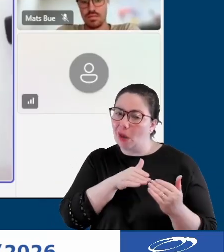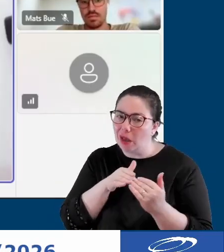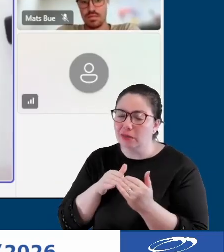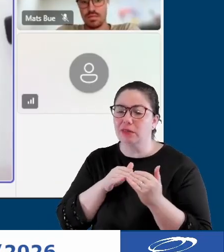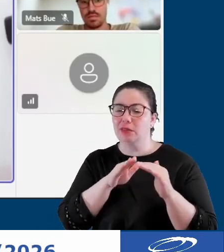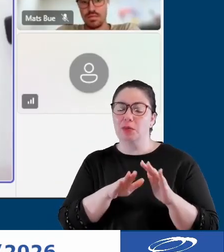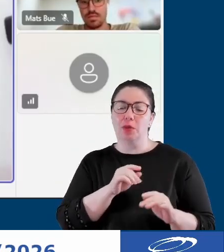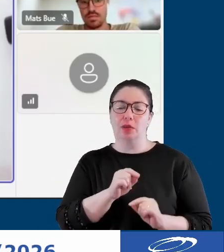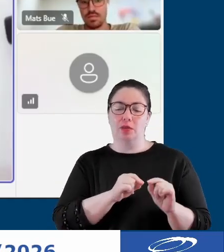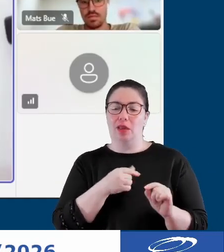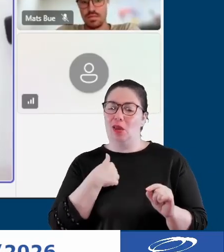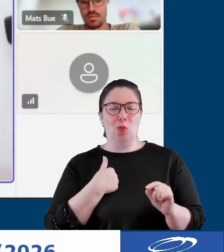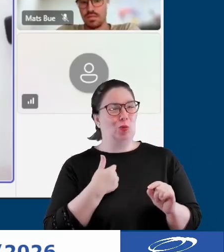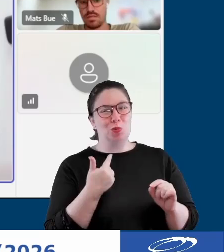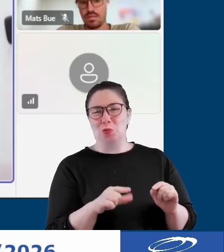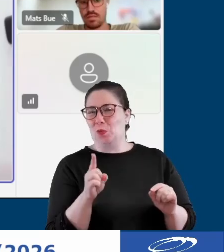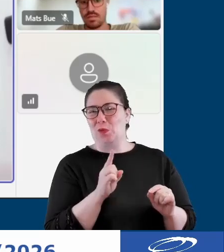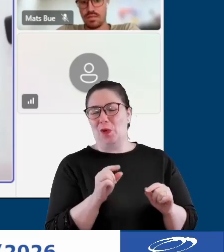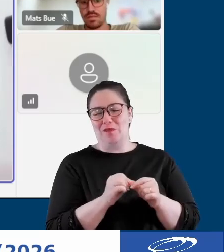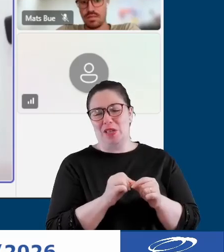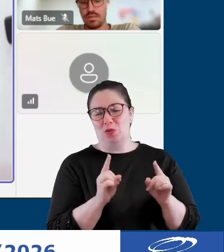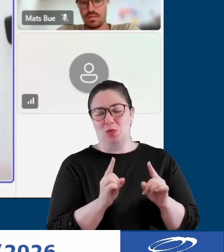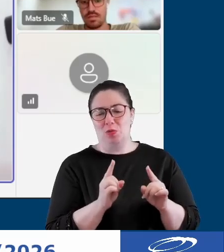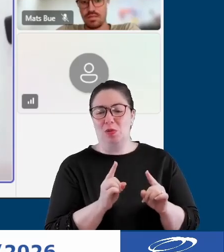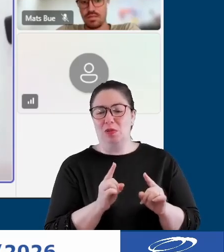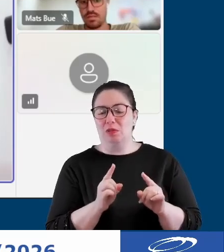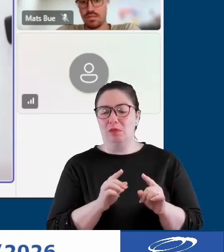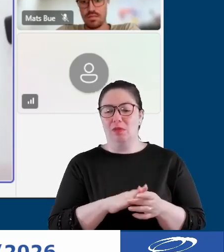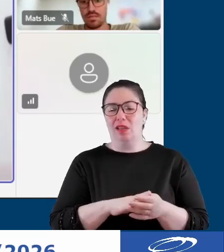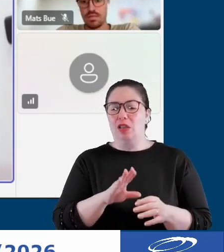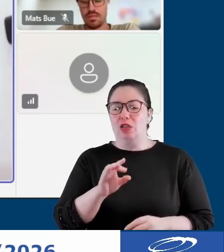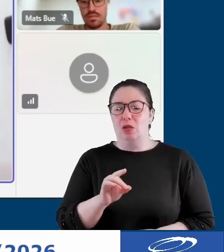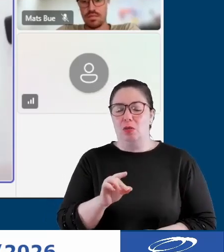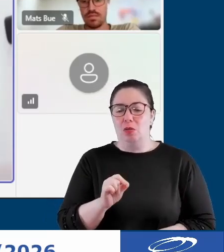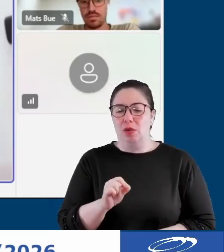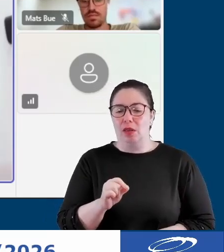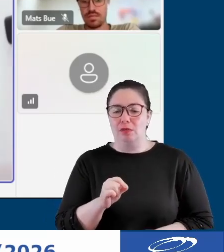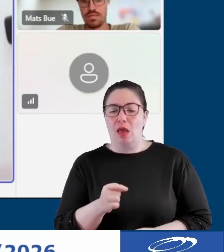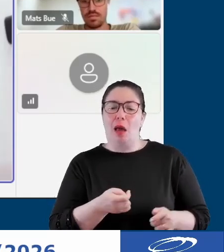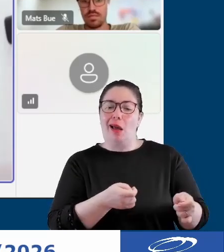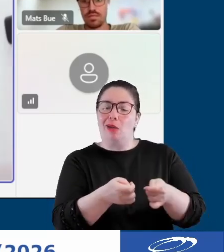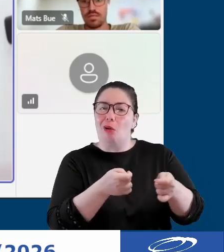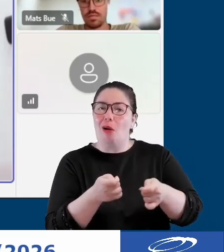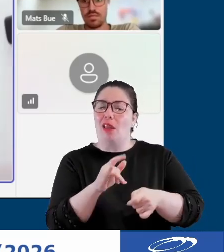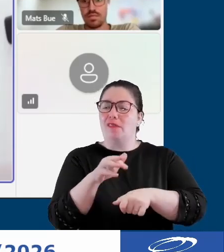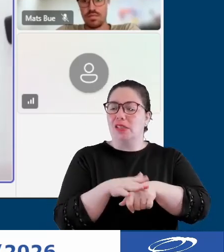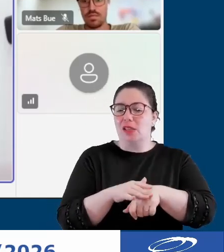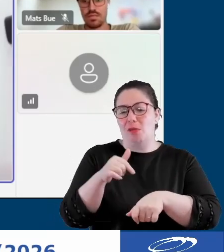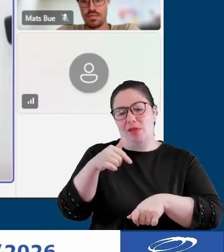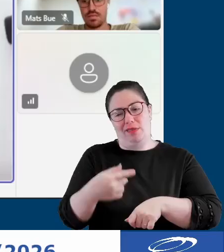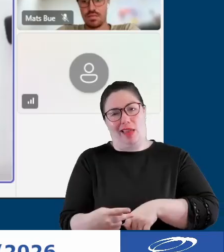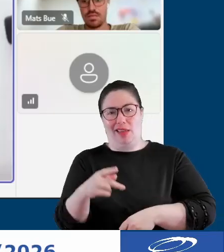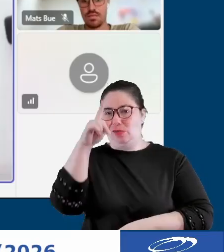anymore, and I don't let my infection control committee in my hospital know that I might use it